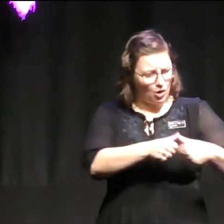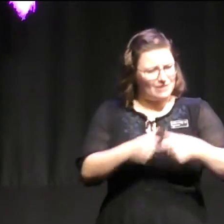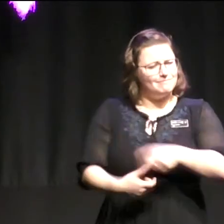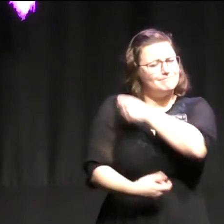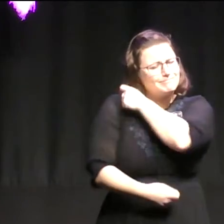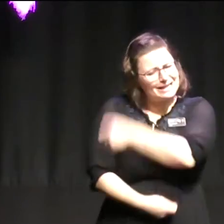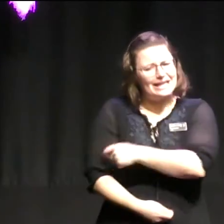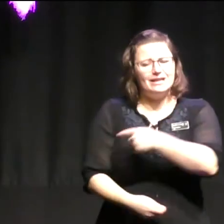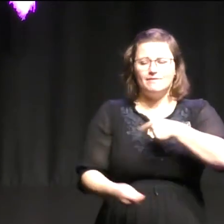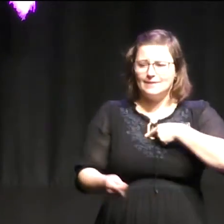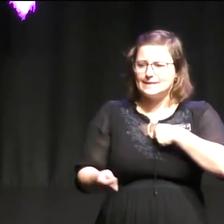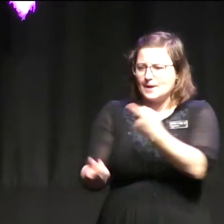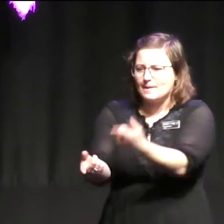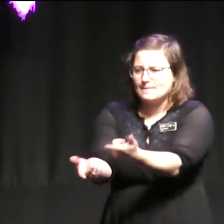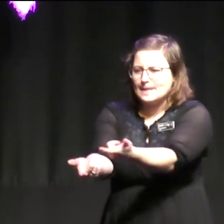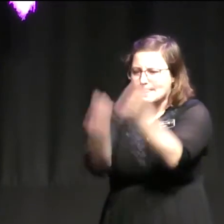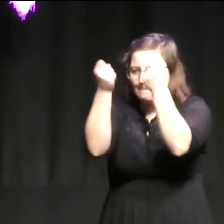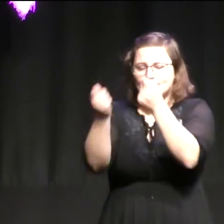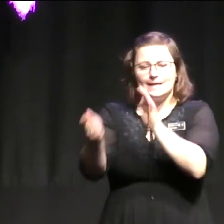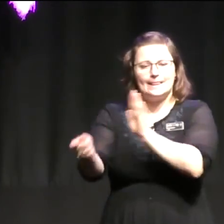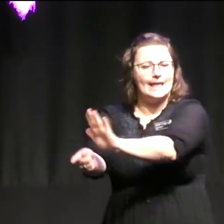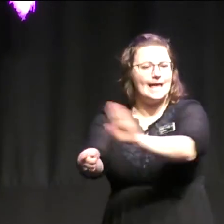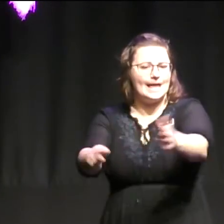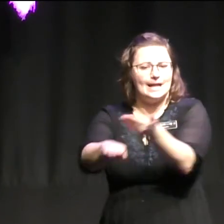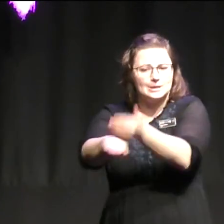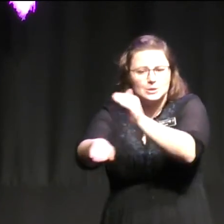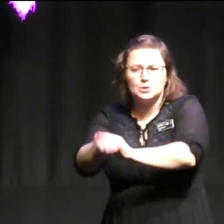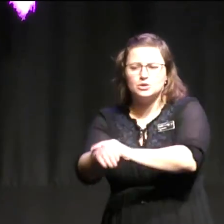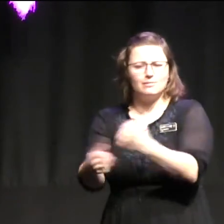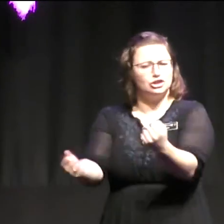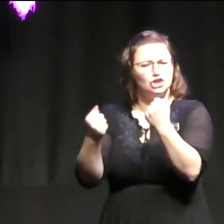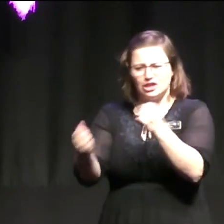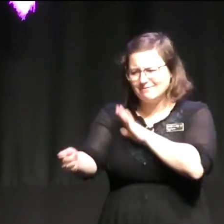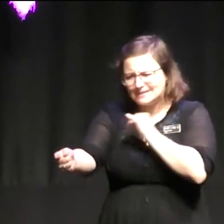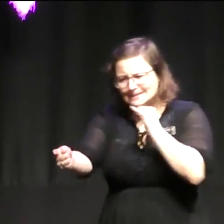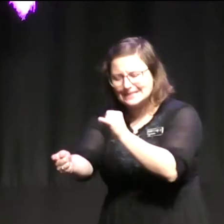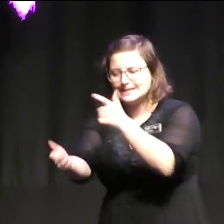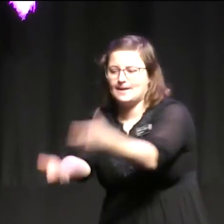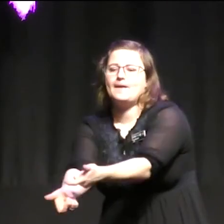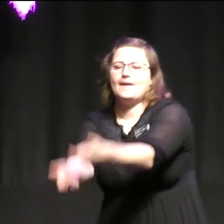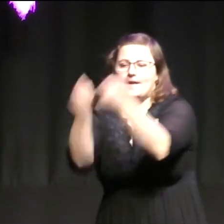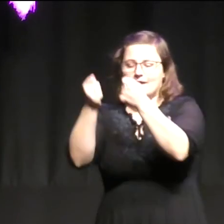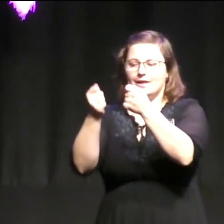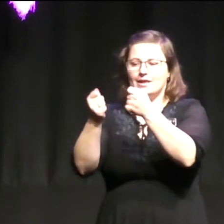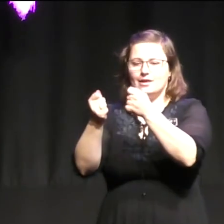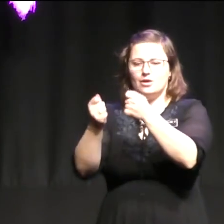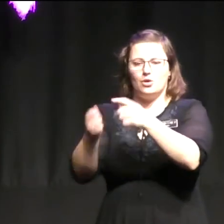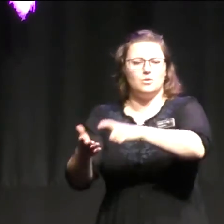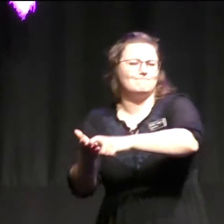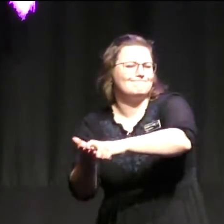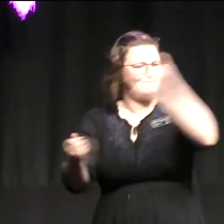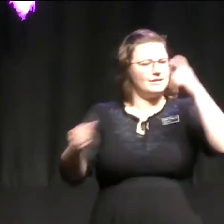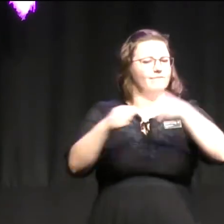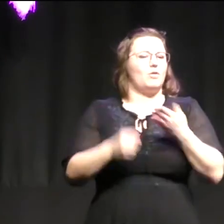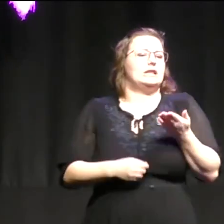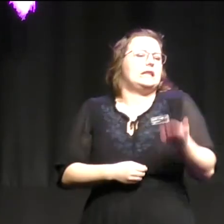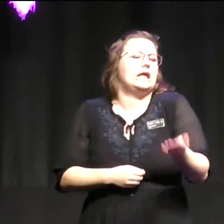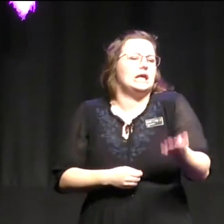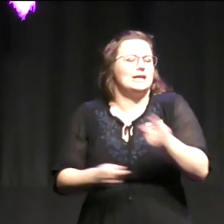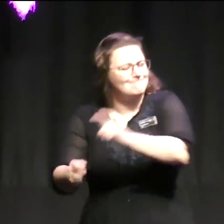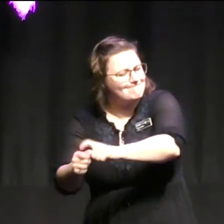organization to bring out that inherent skill and strength in them and bring them away from begging,